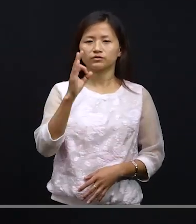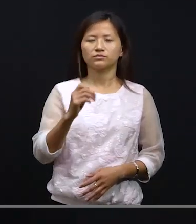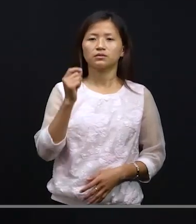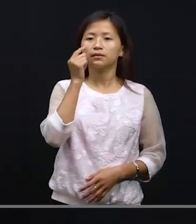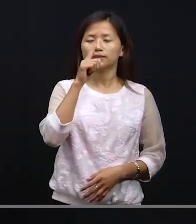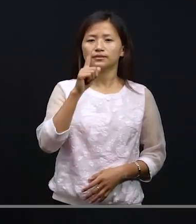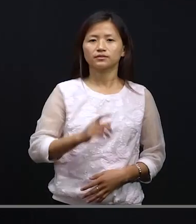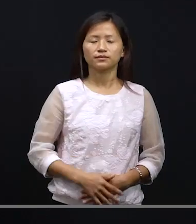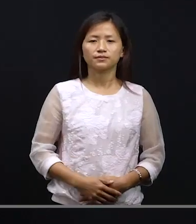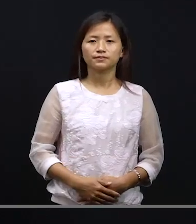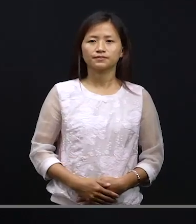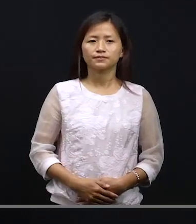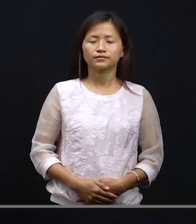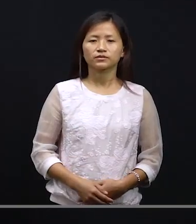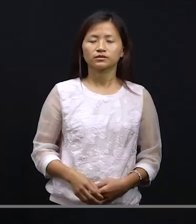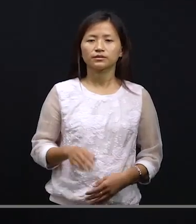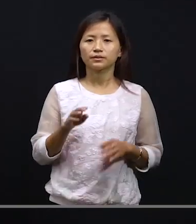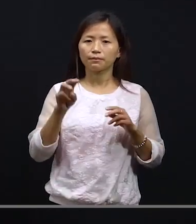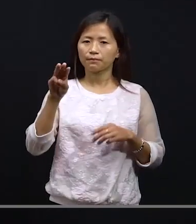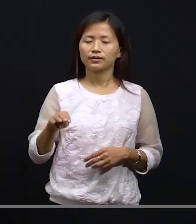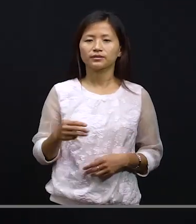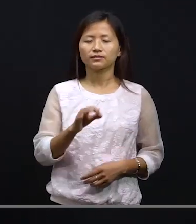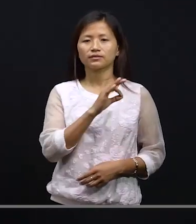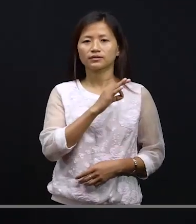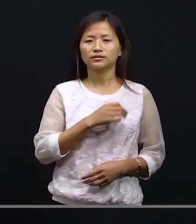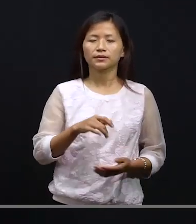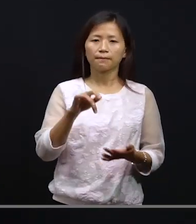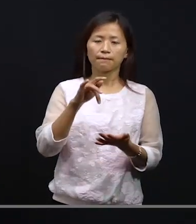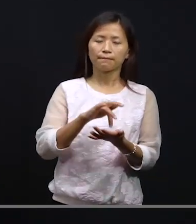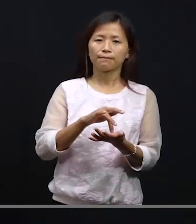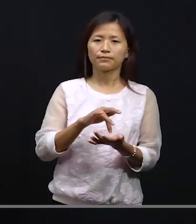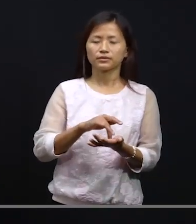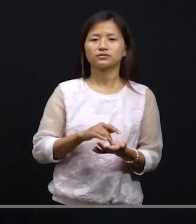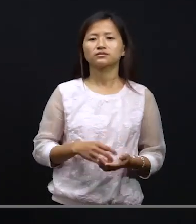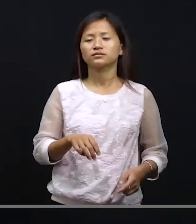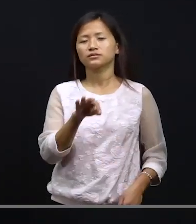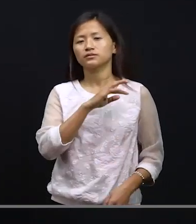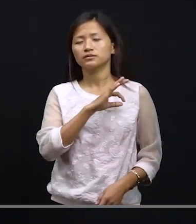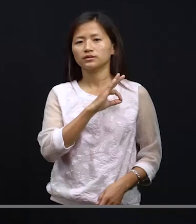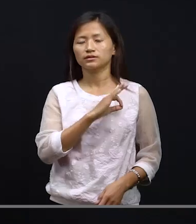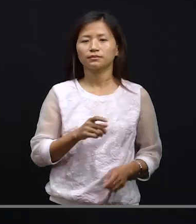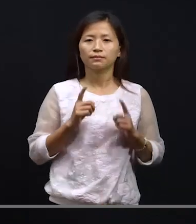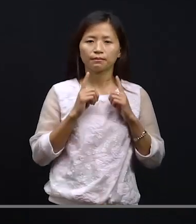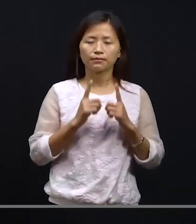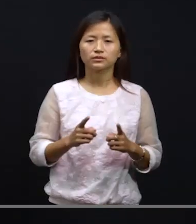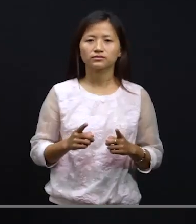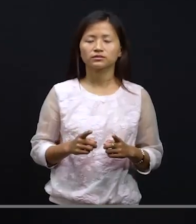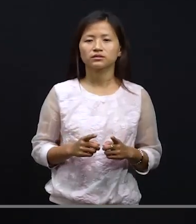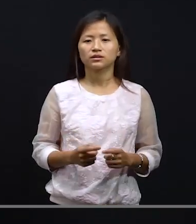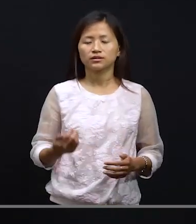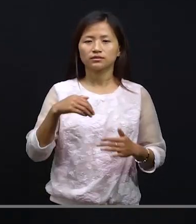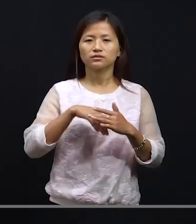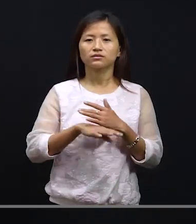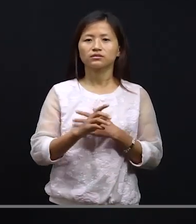He might have liked the lady, or he might have liked the places where she was, but the poem also says that in